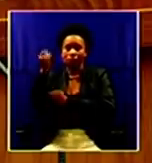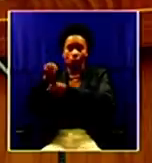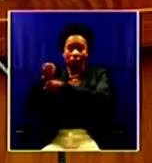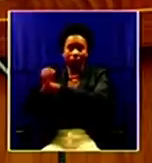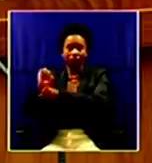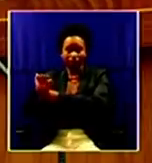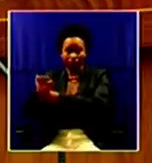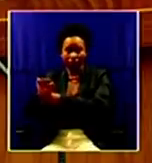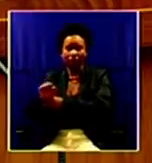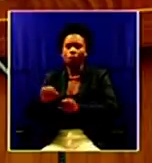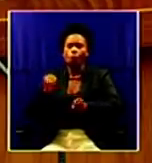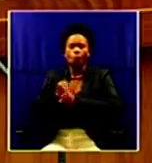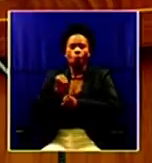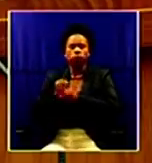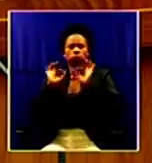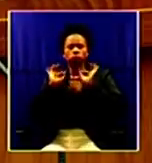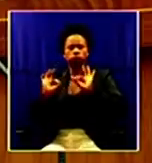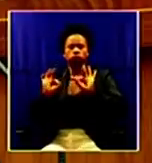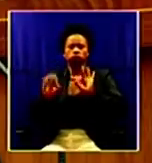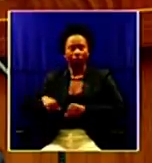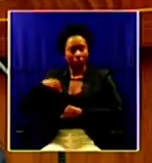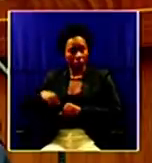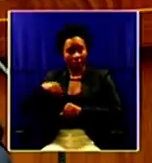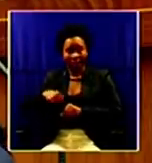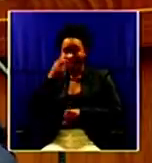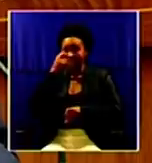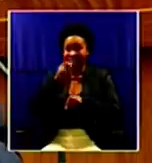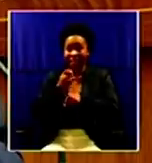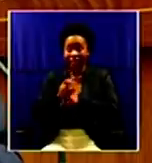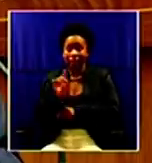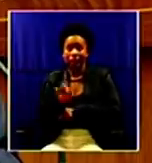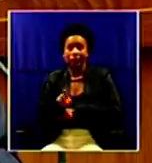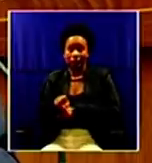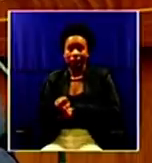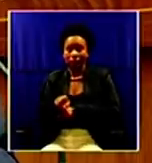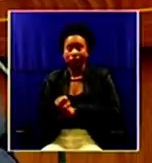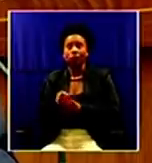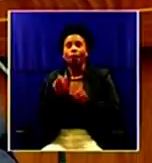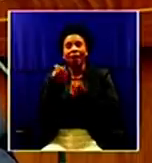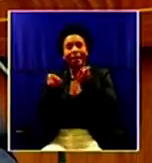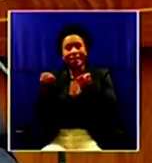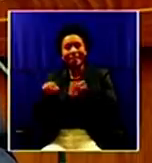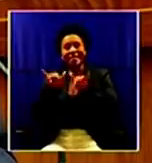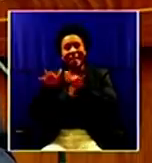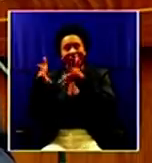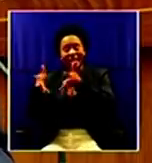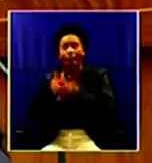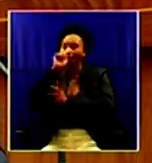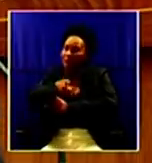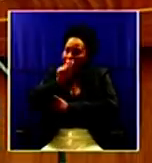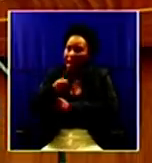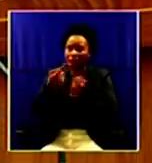well-functioning municipalities require that residents pay for services rendered.